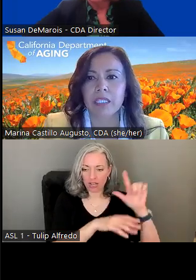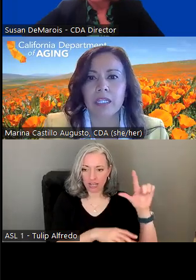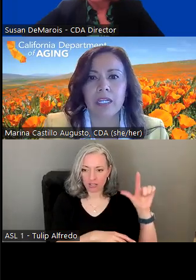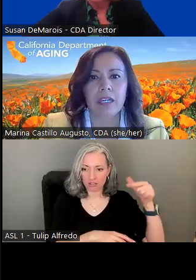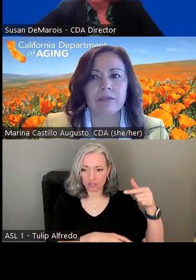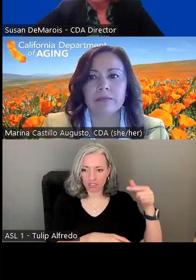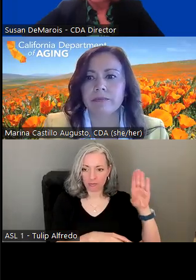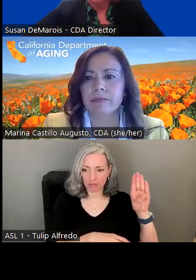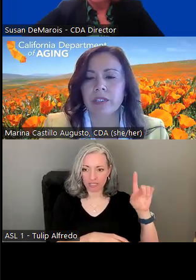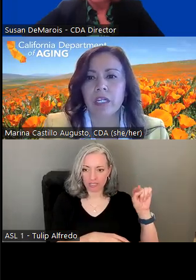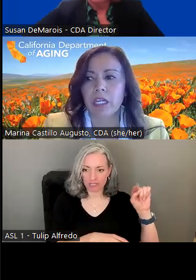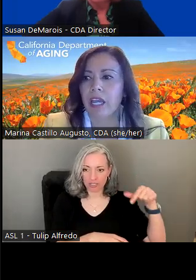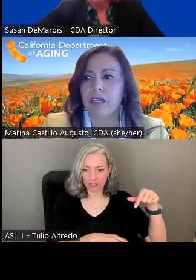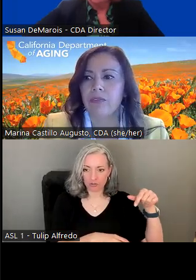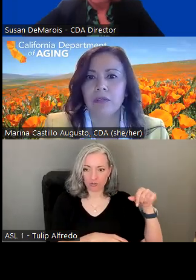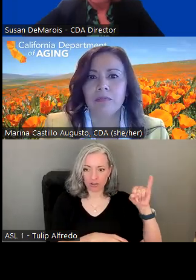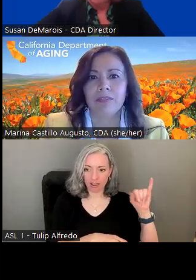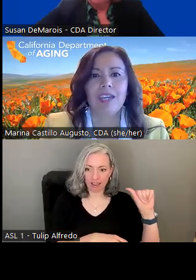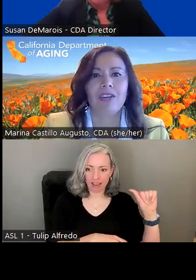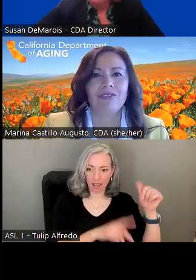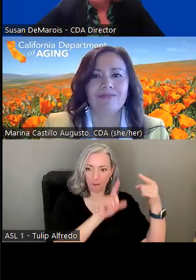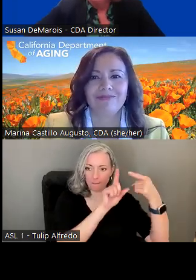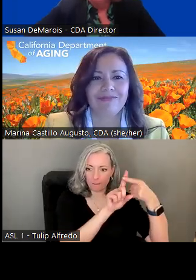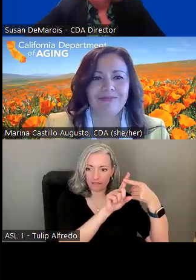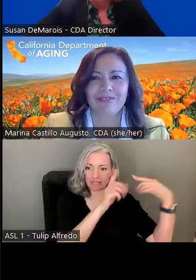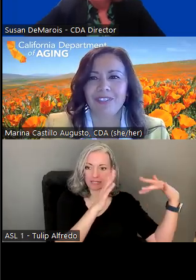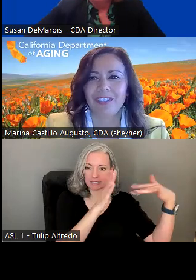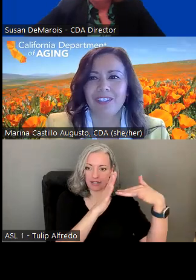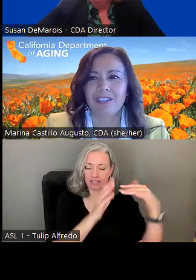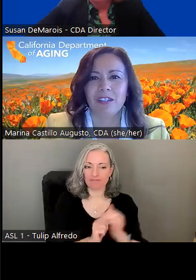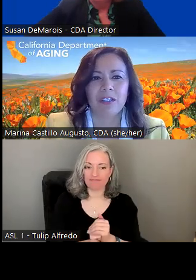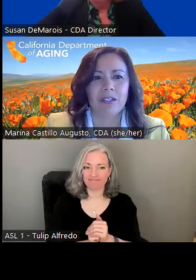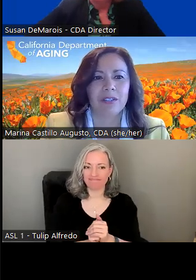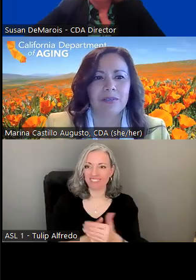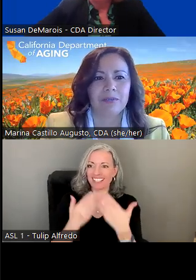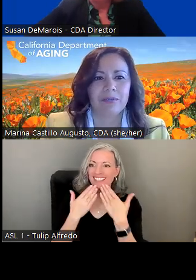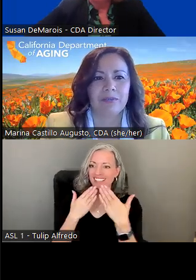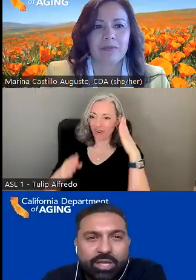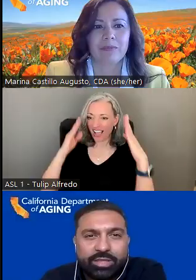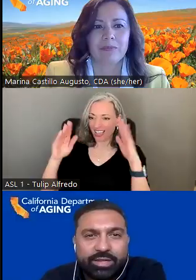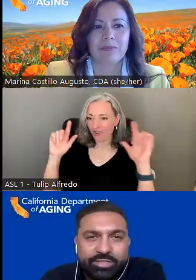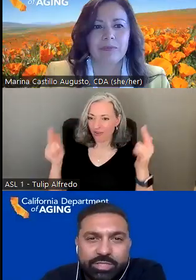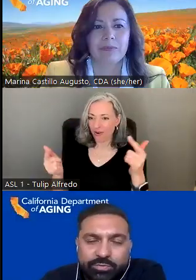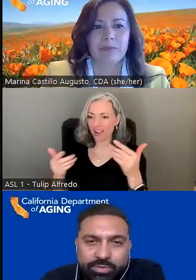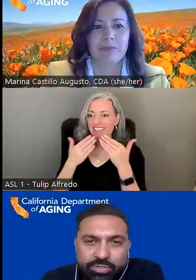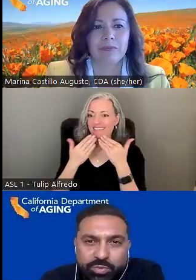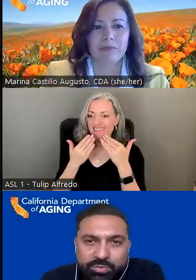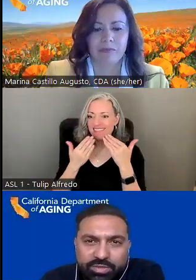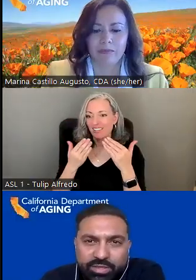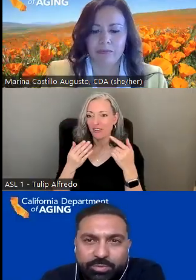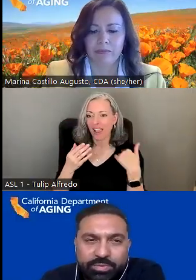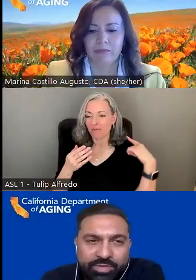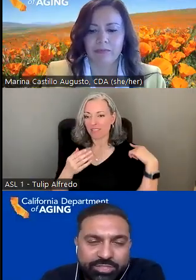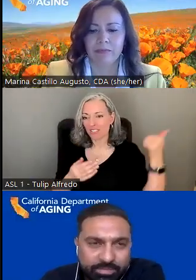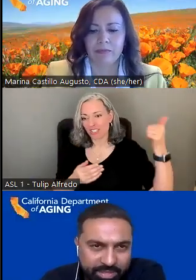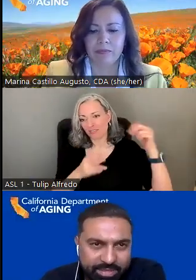LGBTQIA+ study. Kelly, if you could, thank you. Thanks, Marina. Hi, everyone. Thanks for having me. Ross Lawlian. I'm the Chief of Research with